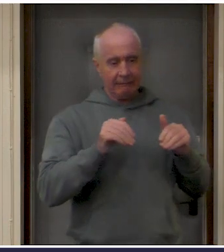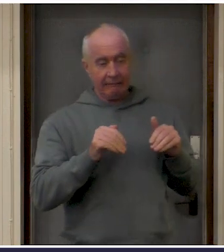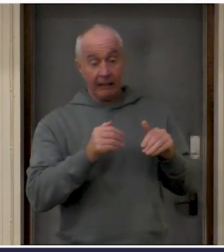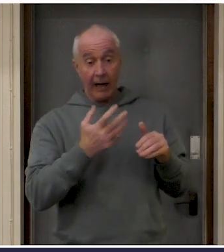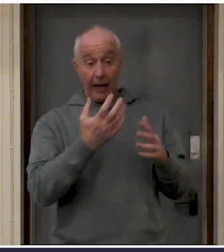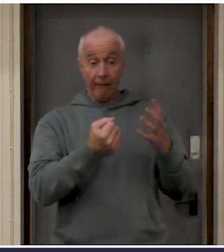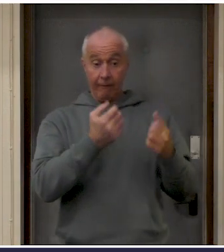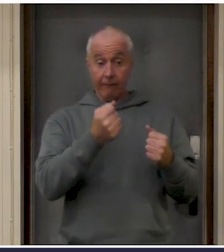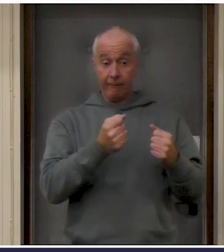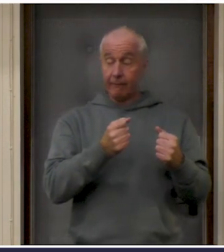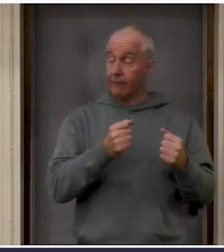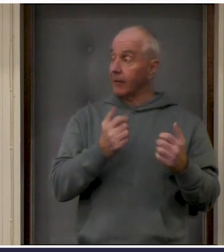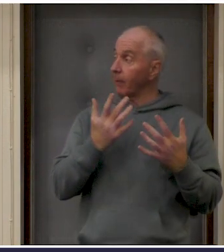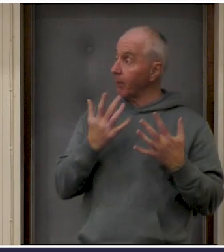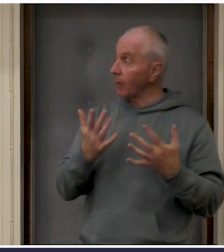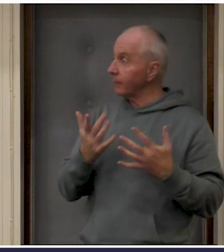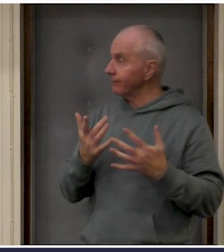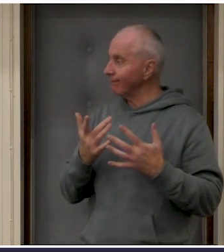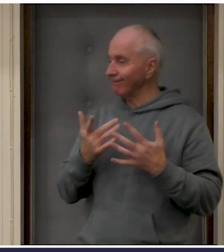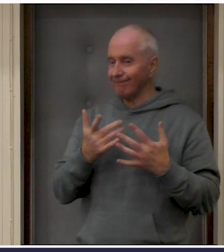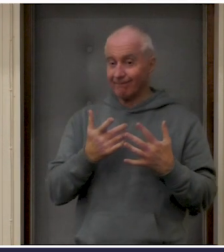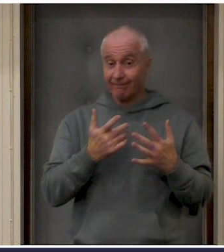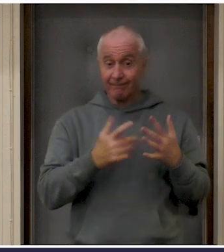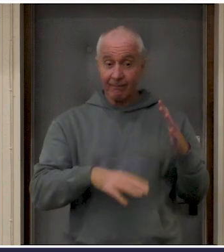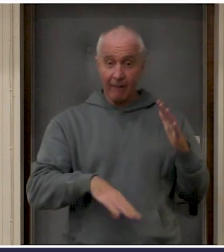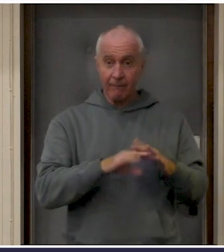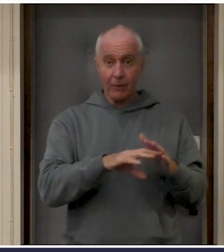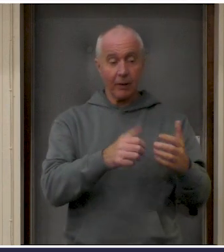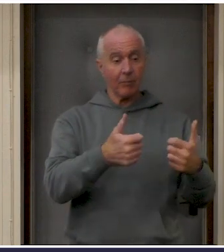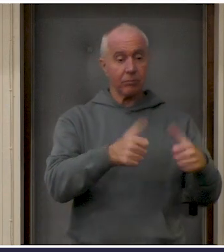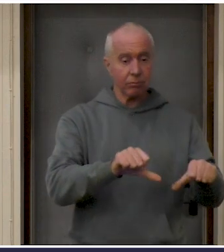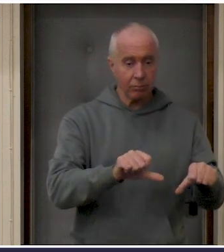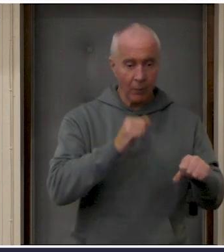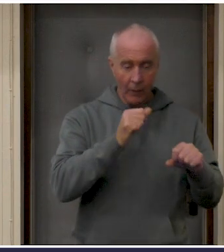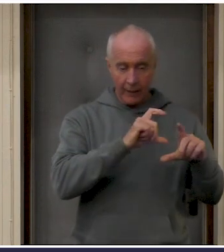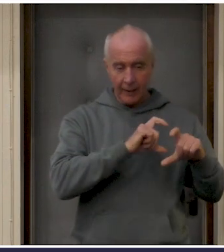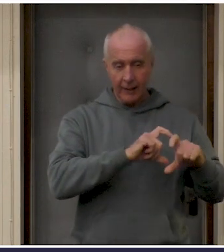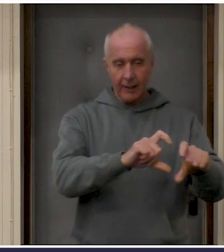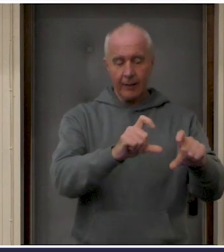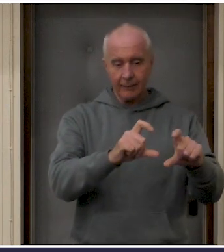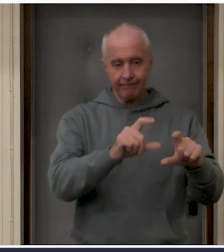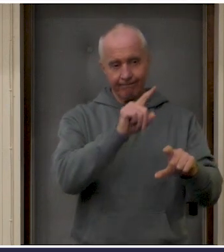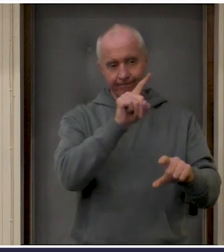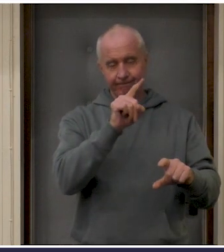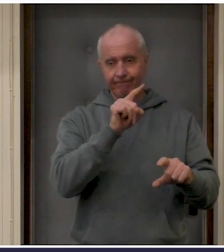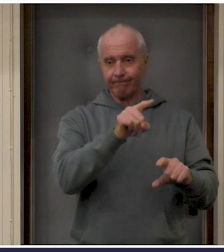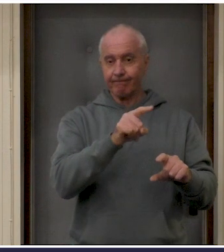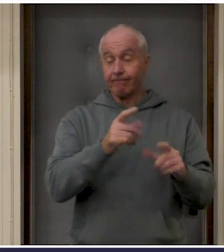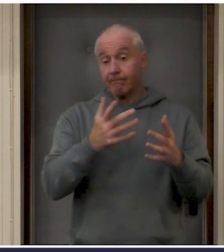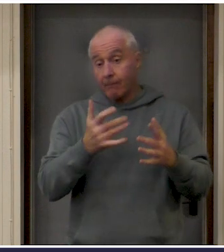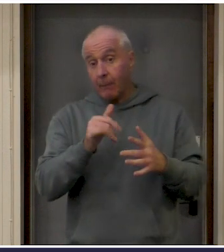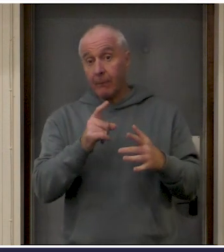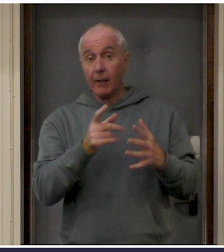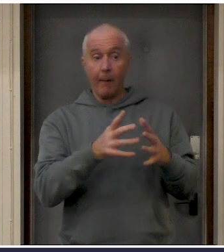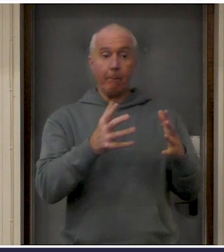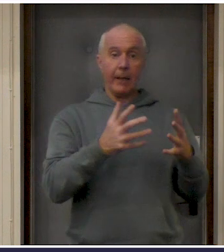map, it's harder to see that they've fully solved this and that they're going to go all the way. And it might be that big